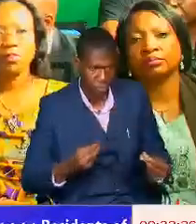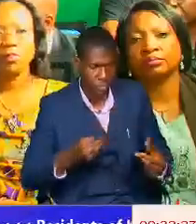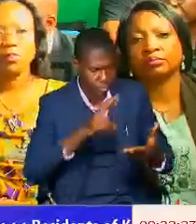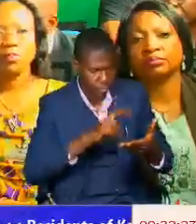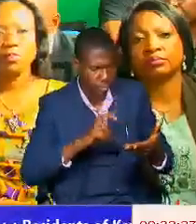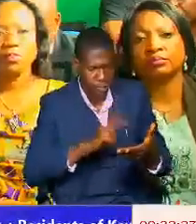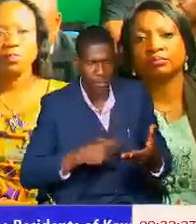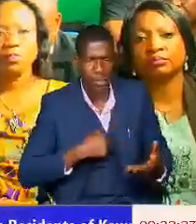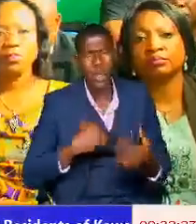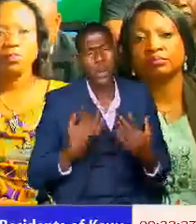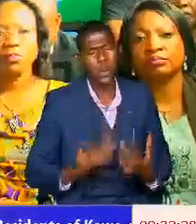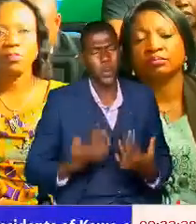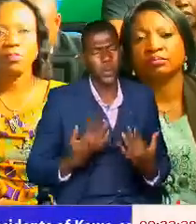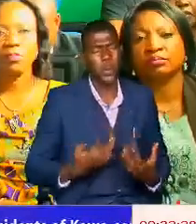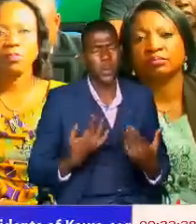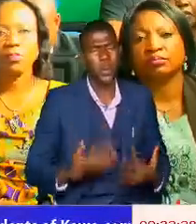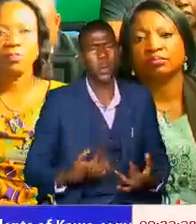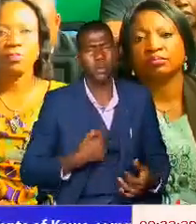Then I waited, I